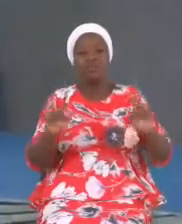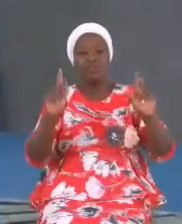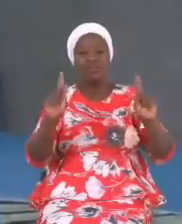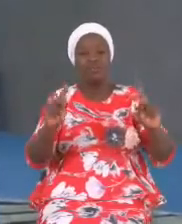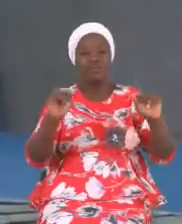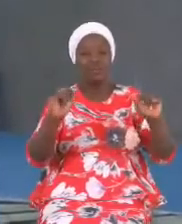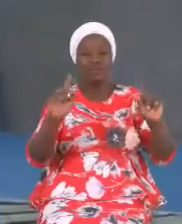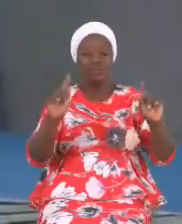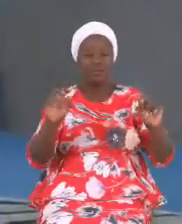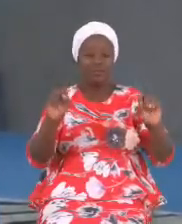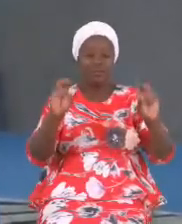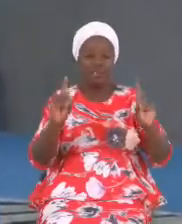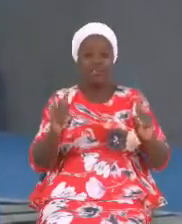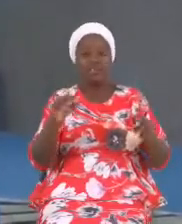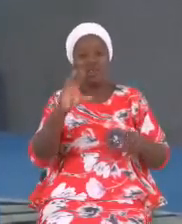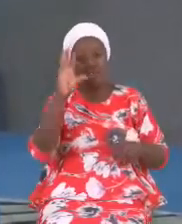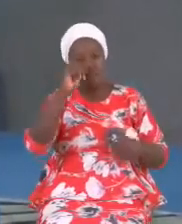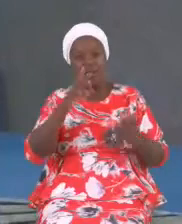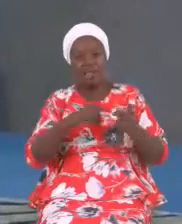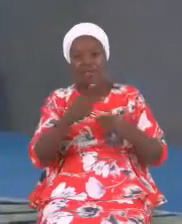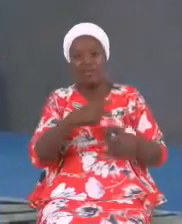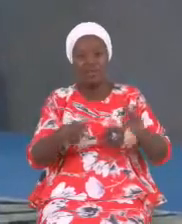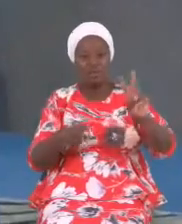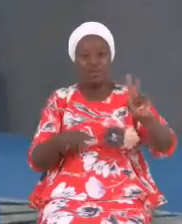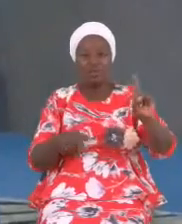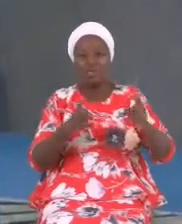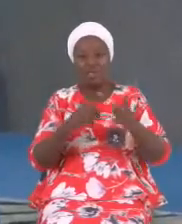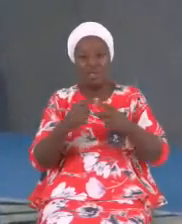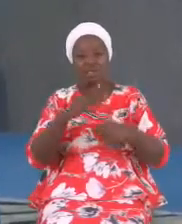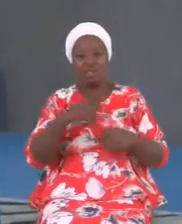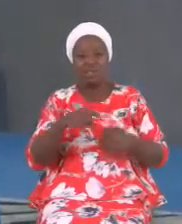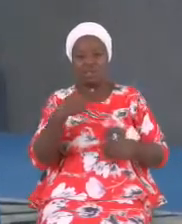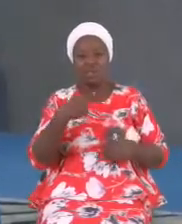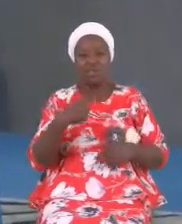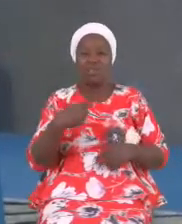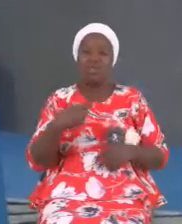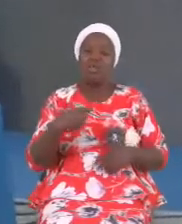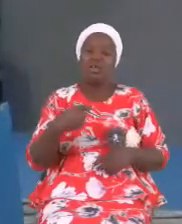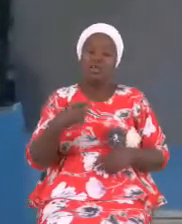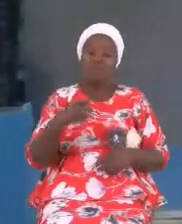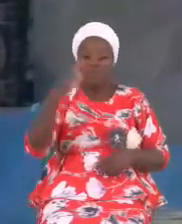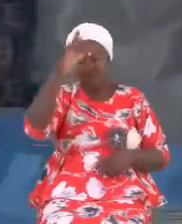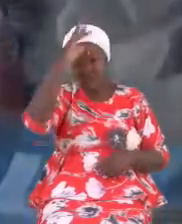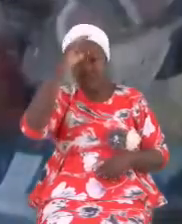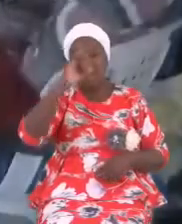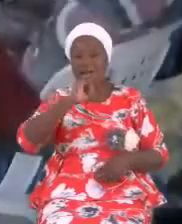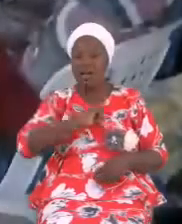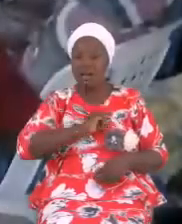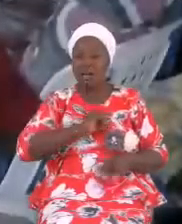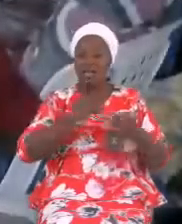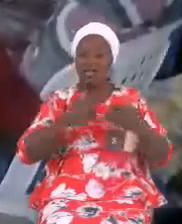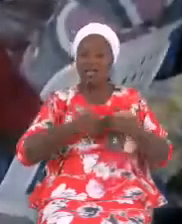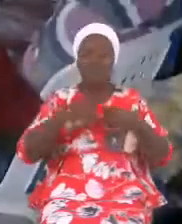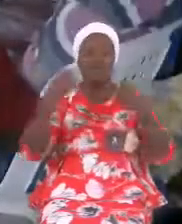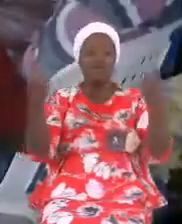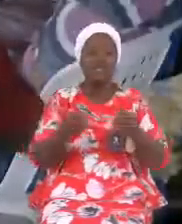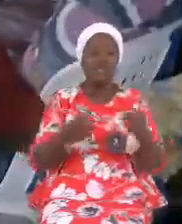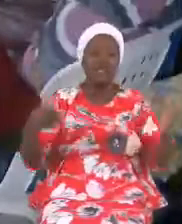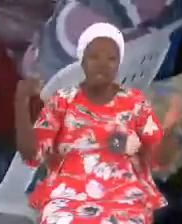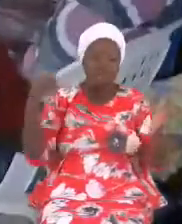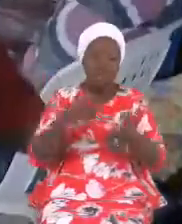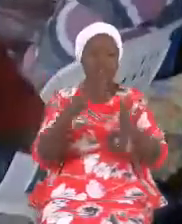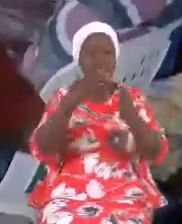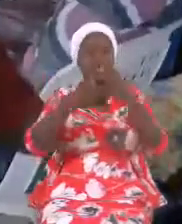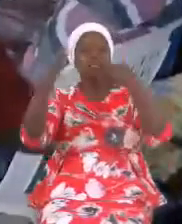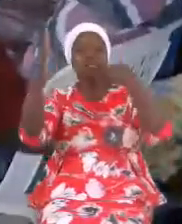and the son said unto him, Father, I have sinned against heaven and